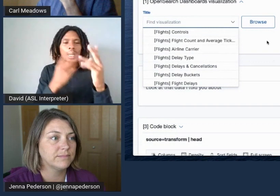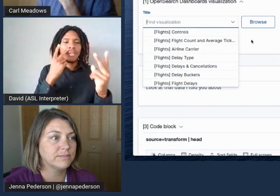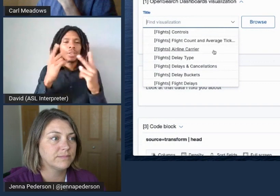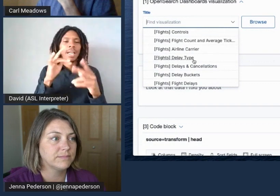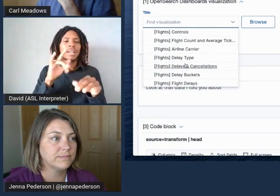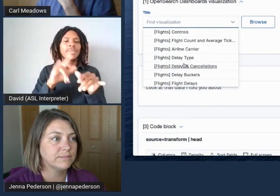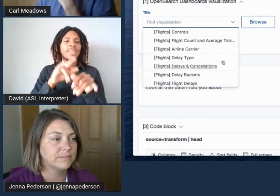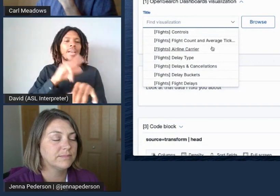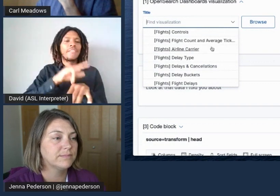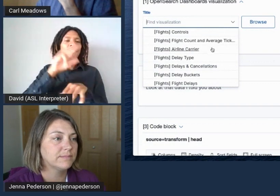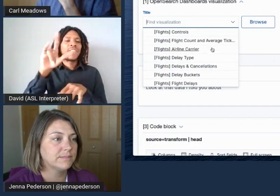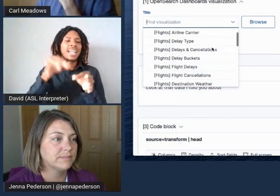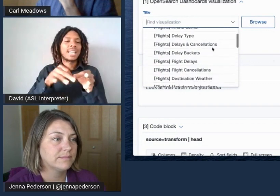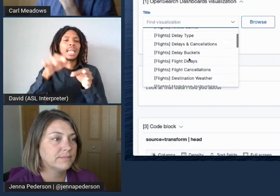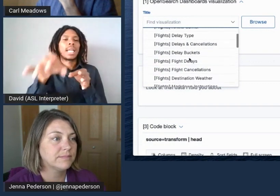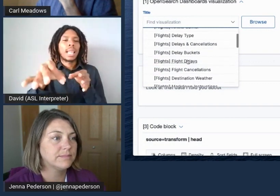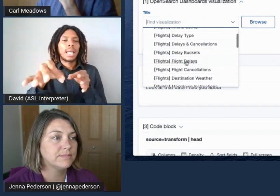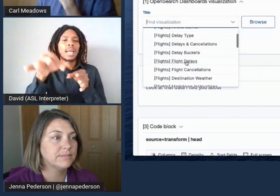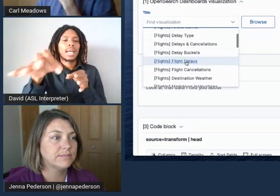delays.